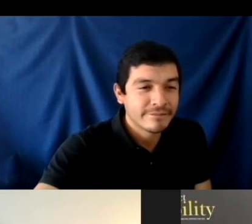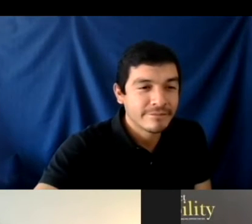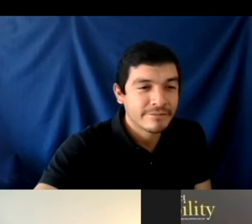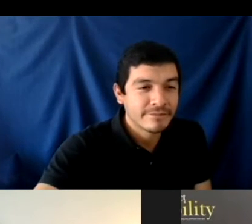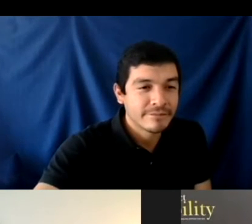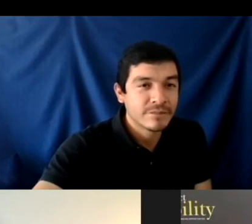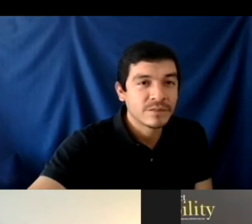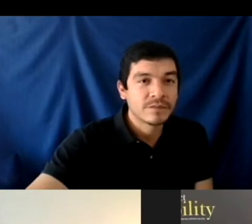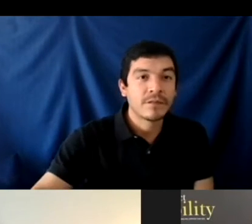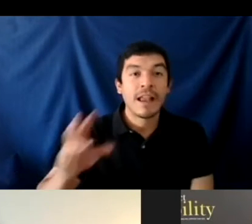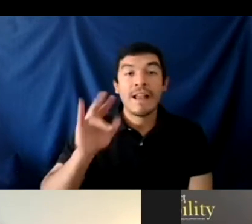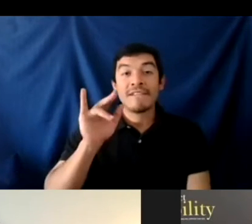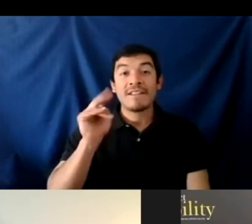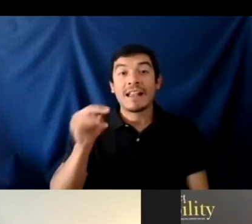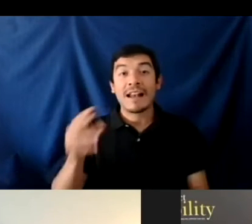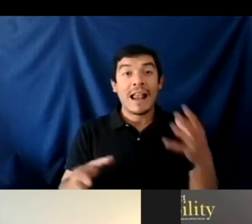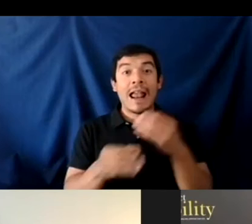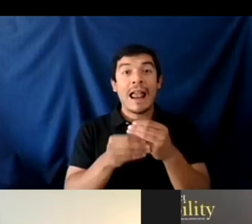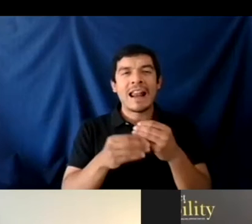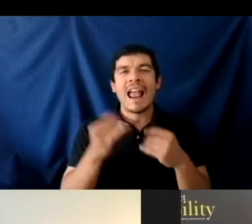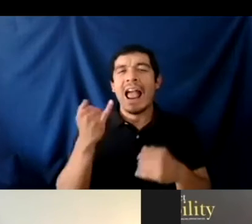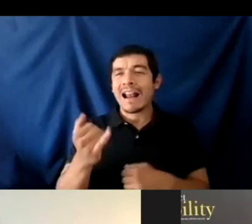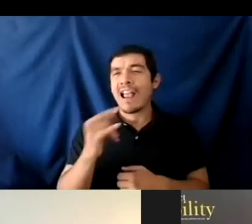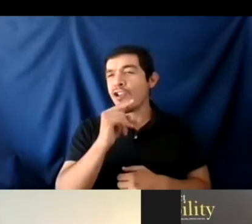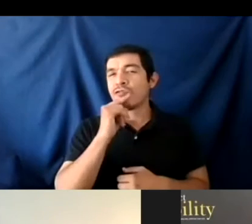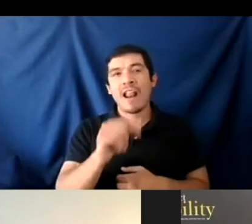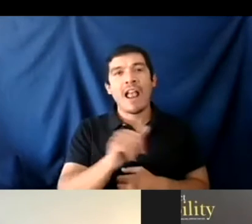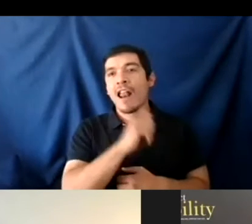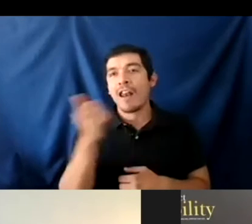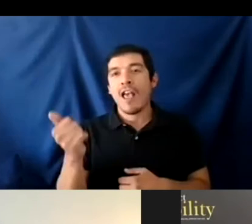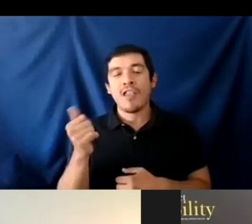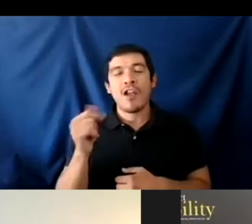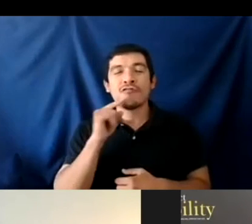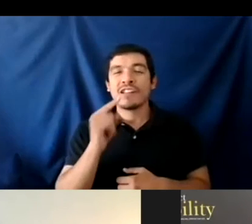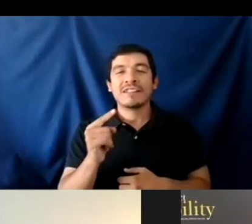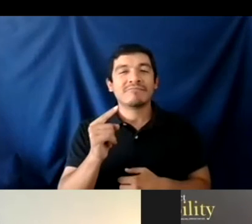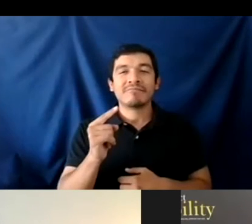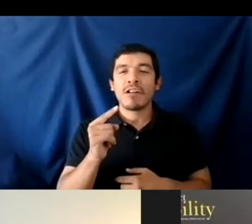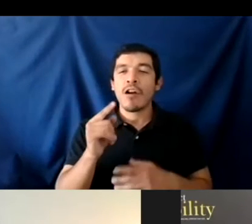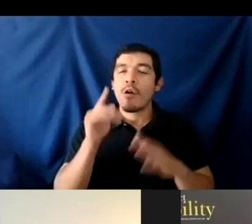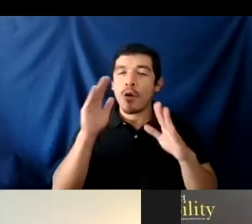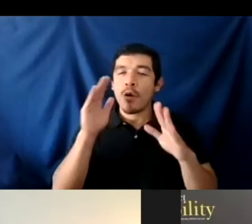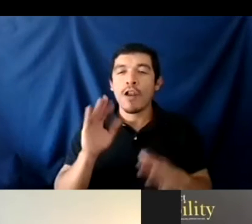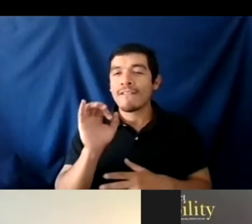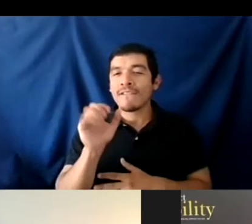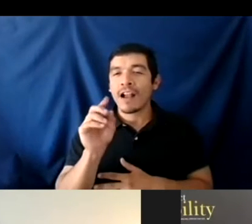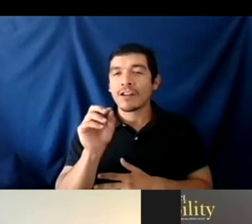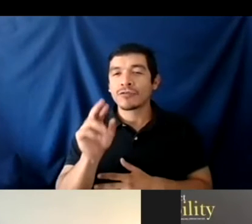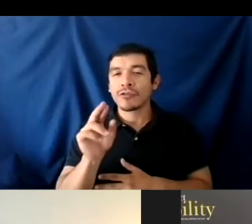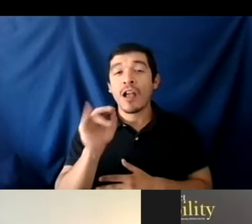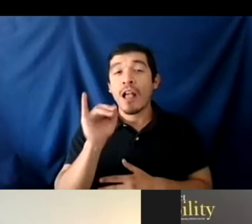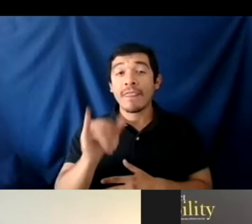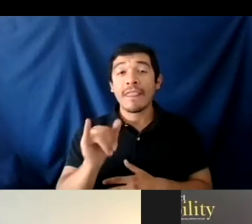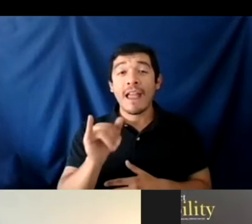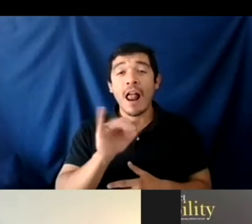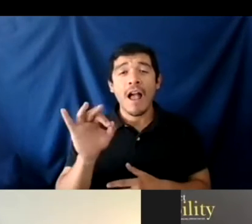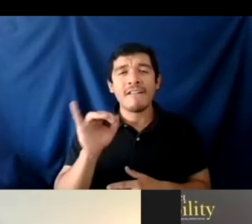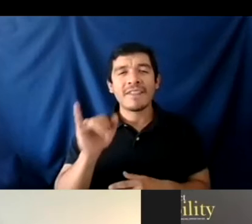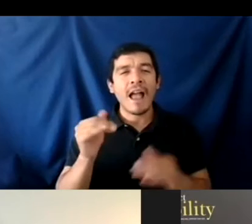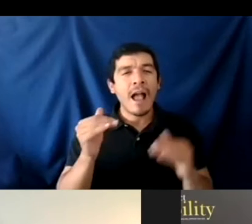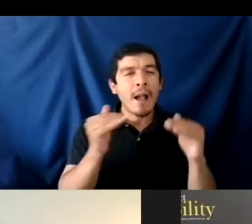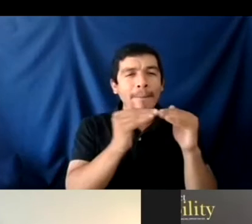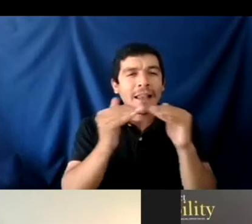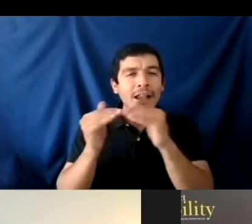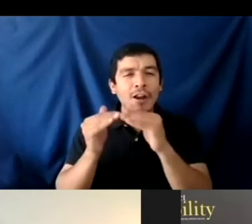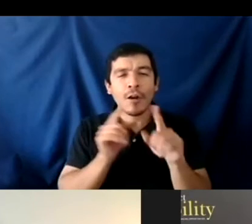Another really sort of an intangible yet a really impactful factor is that of sort of the peer